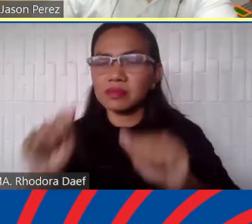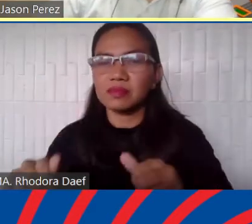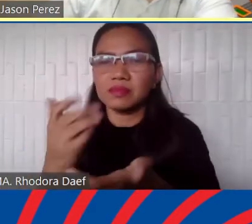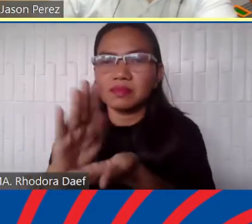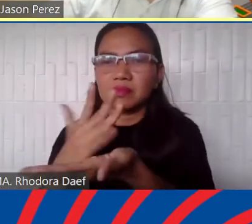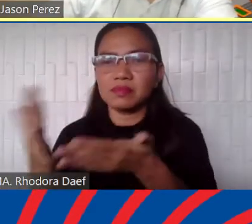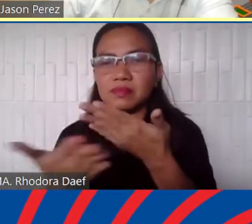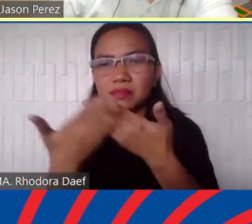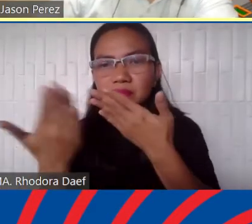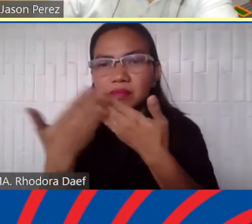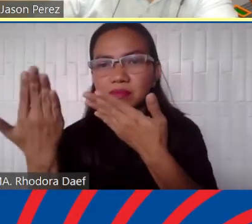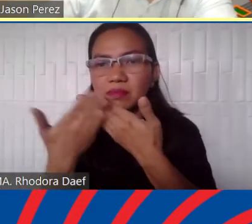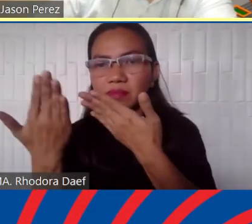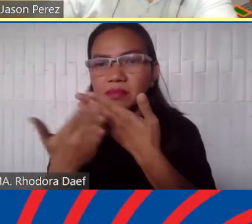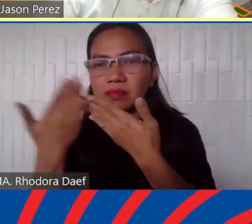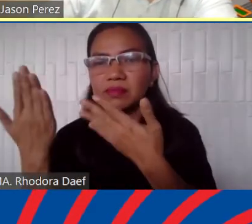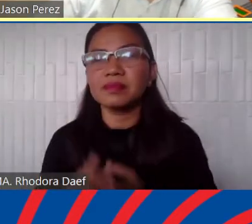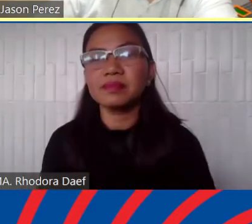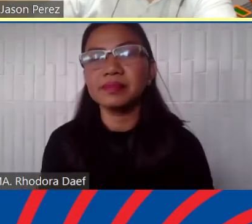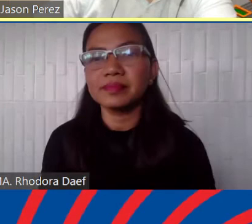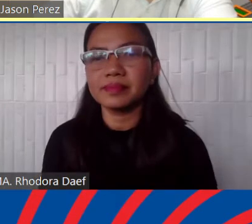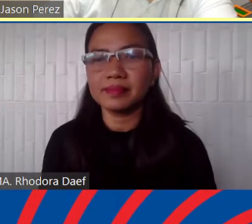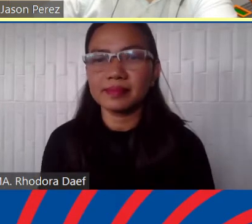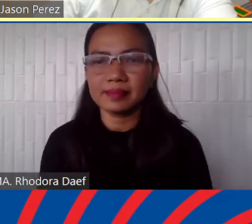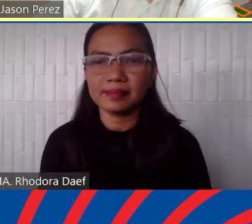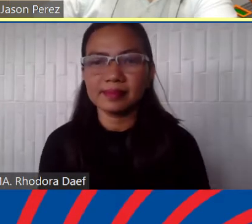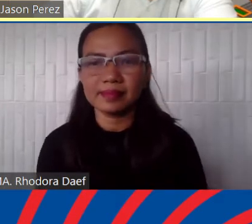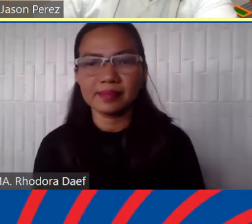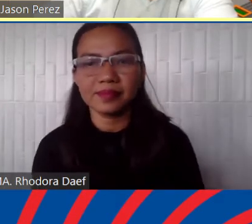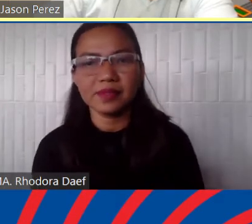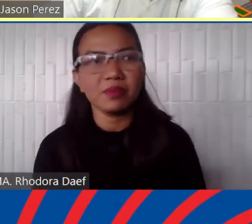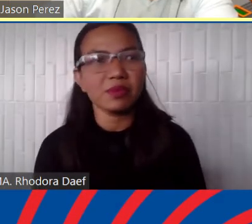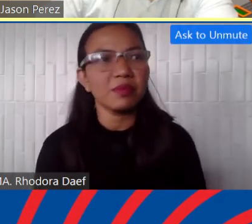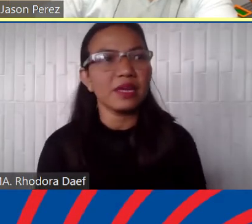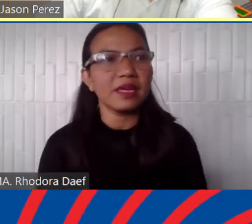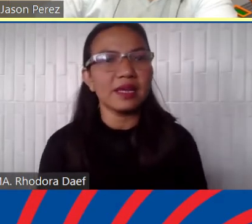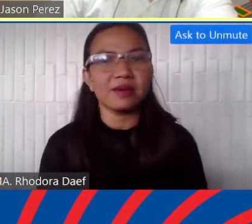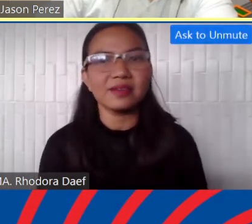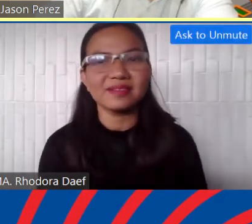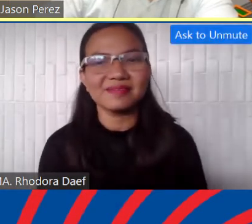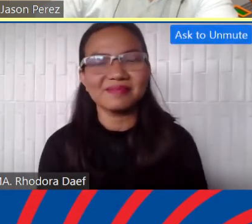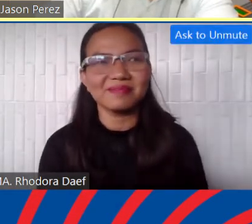away. I'm just looking at the comments here. Ayan, good afternoon then.